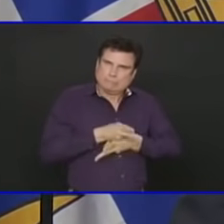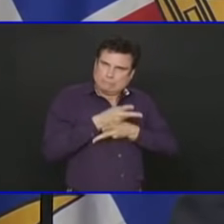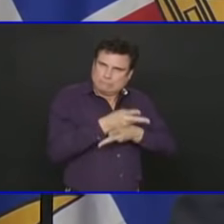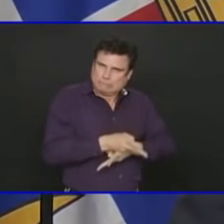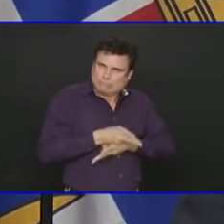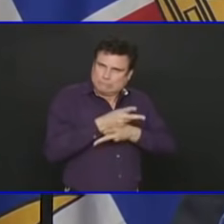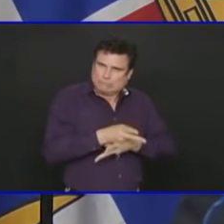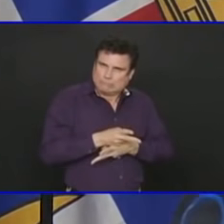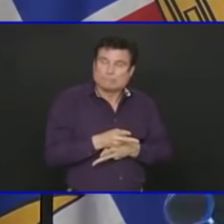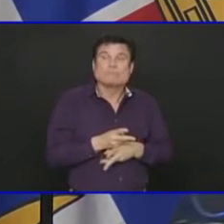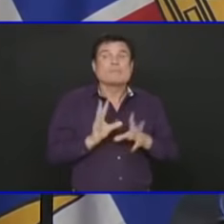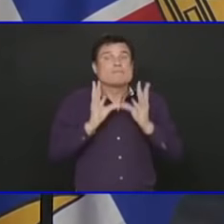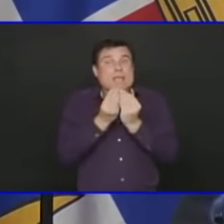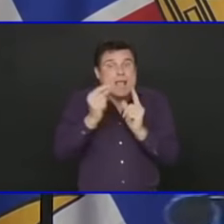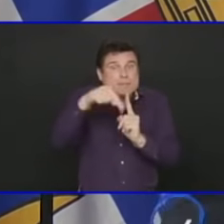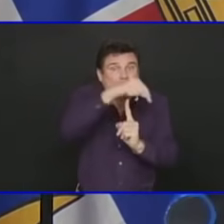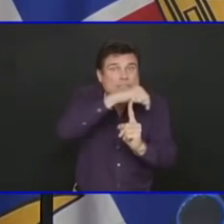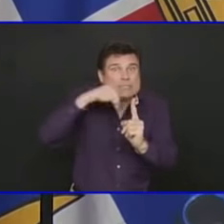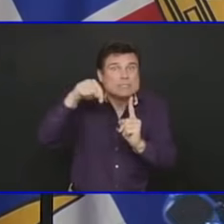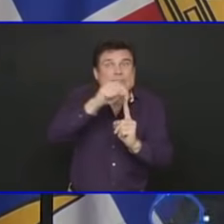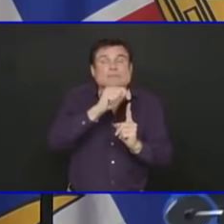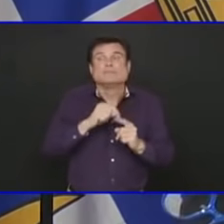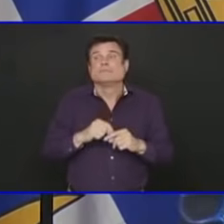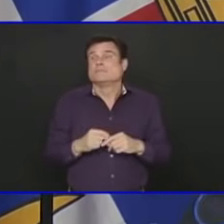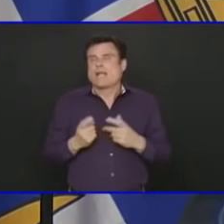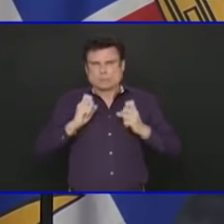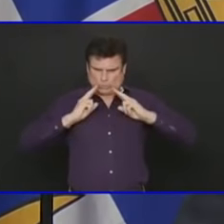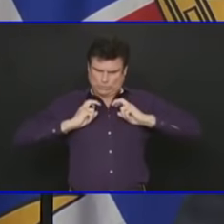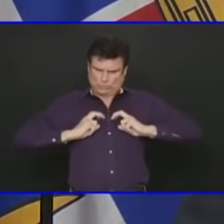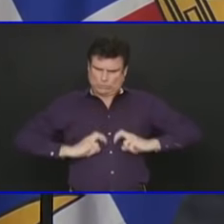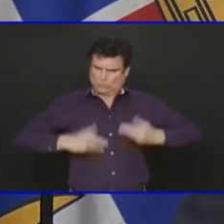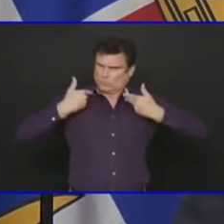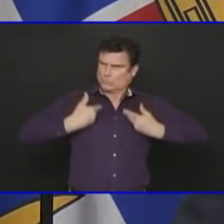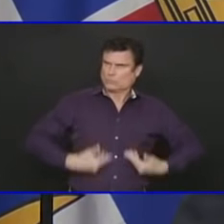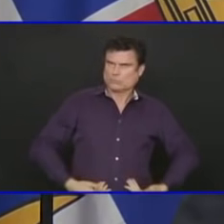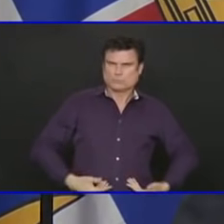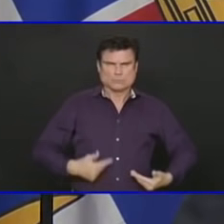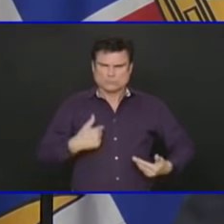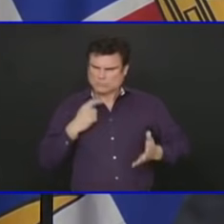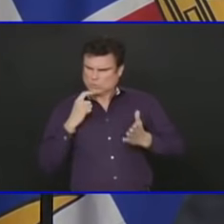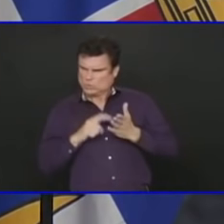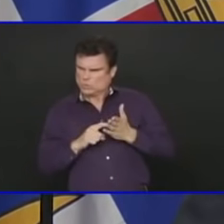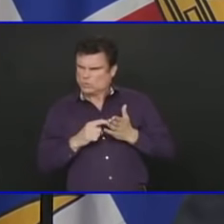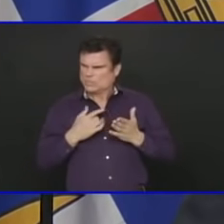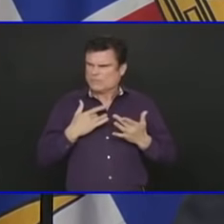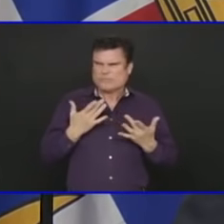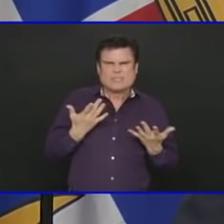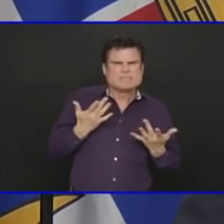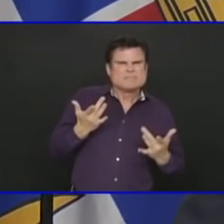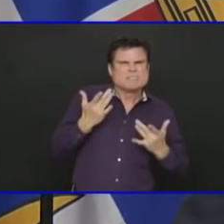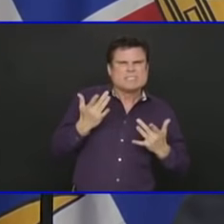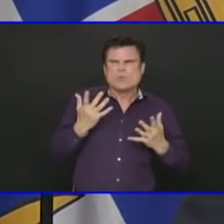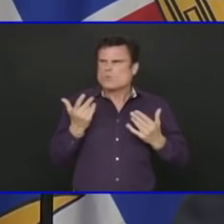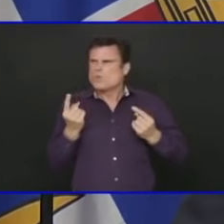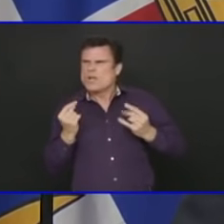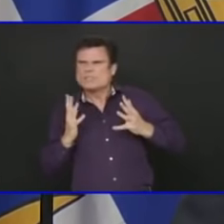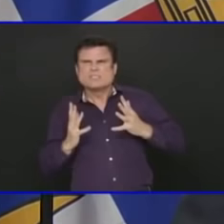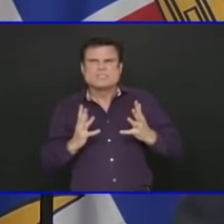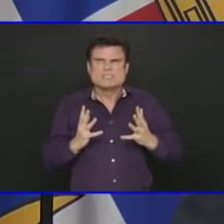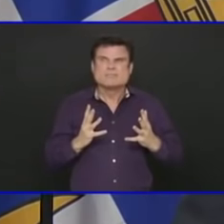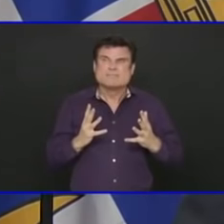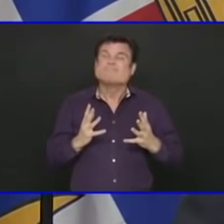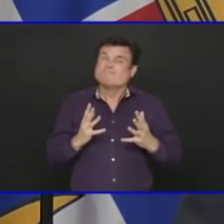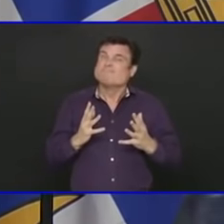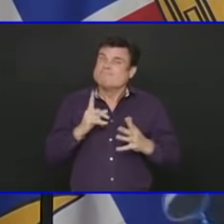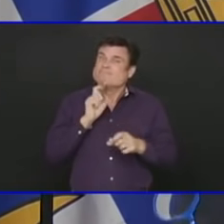who's worked in Curl Lake has come back and not recognized that they've had a mild illness, have passed it on to a close contact, and